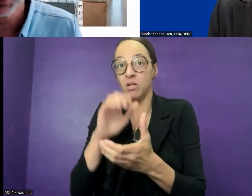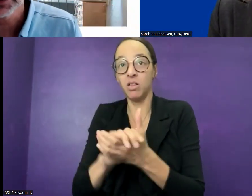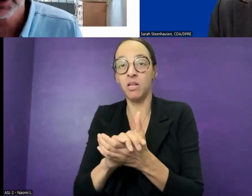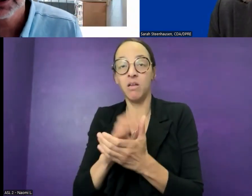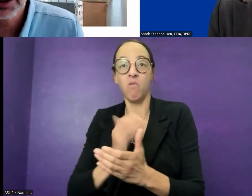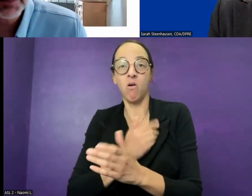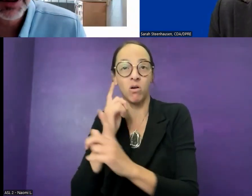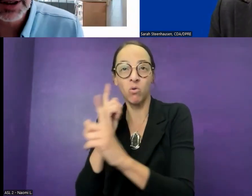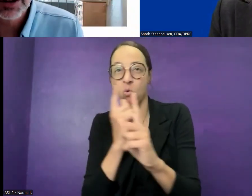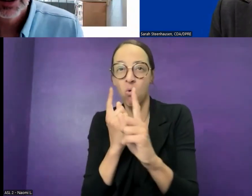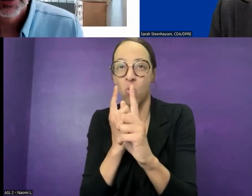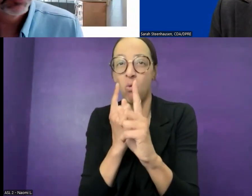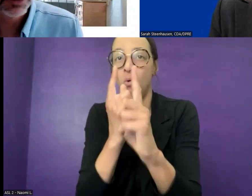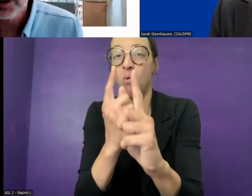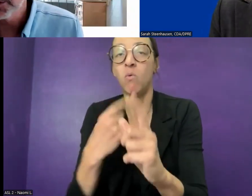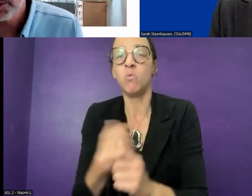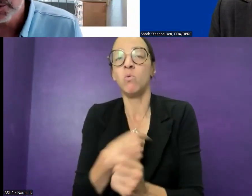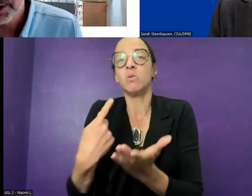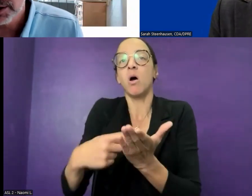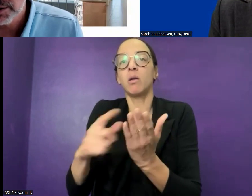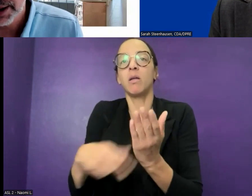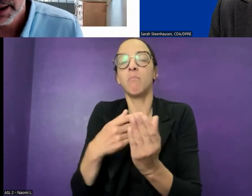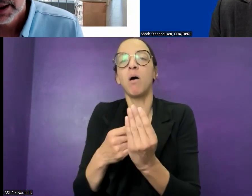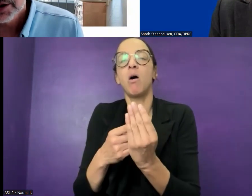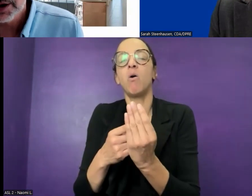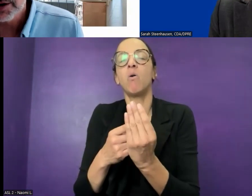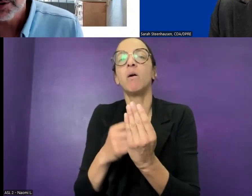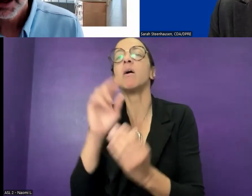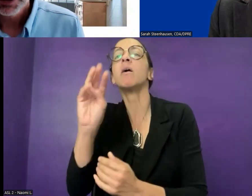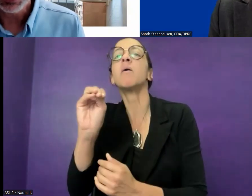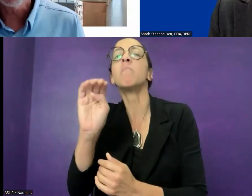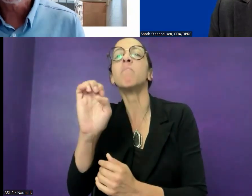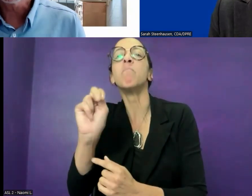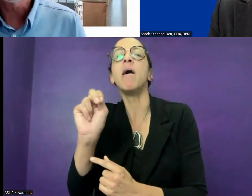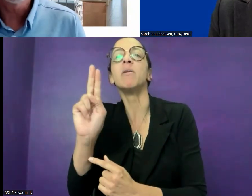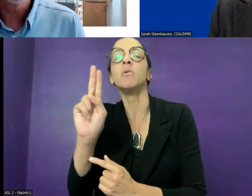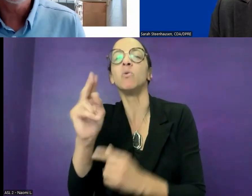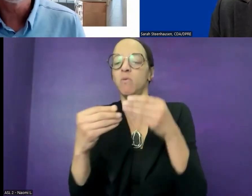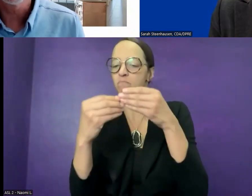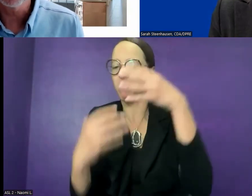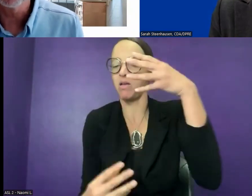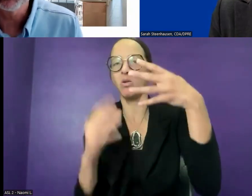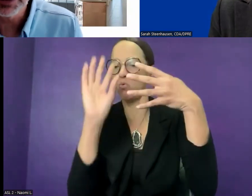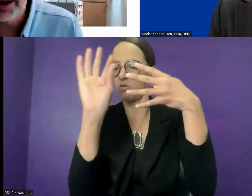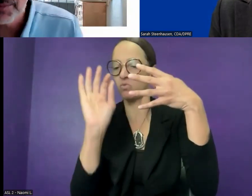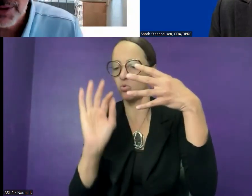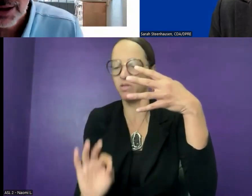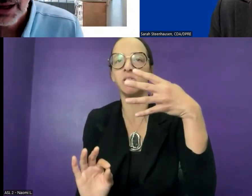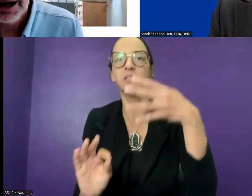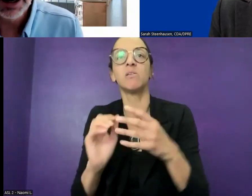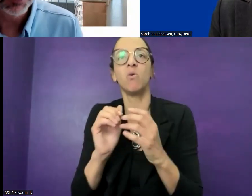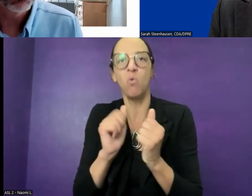want to test some of these with consumer groups and so on. So I would say you should feel free to feed